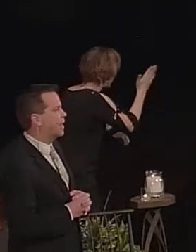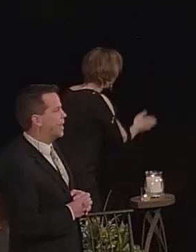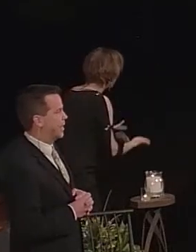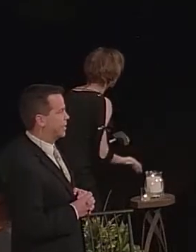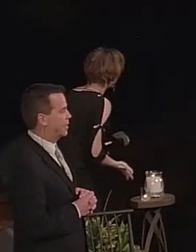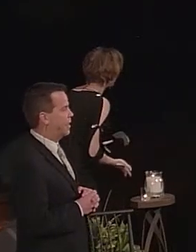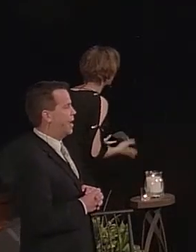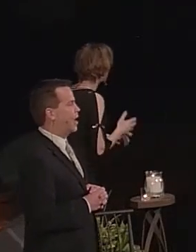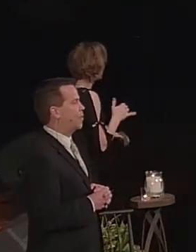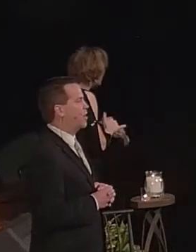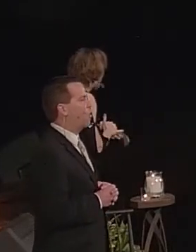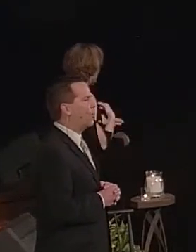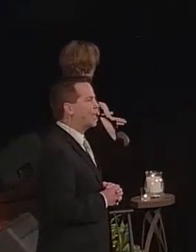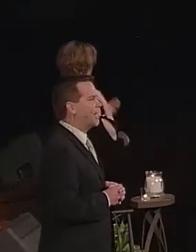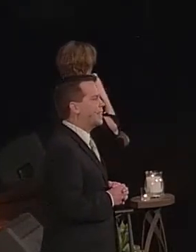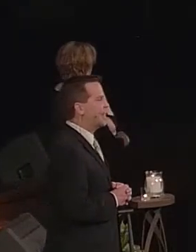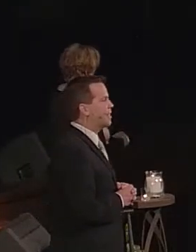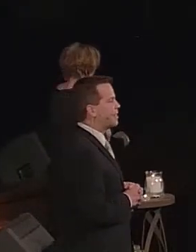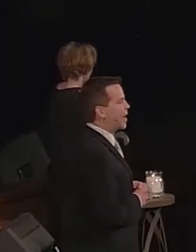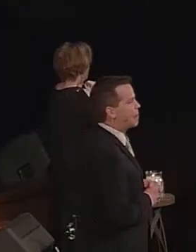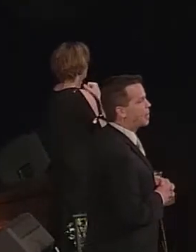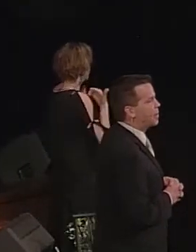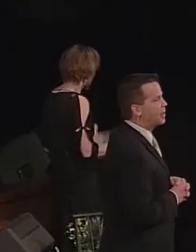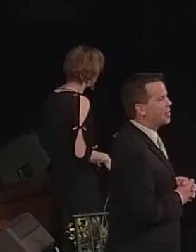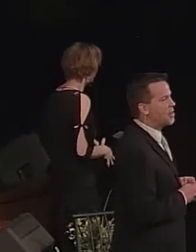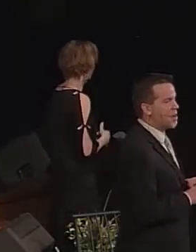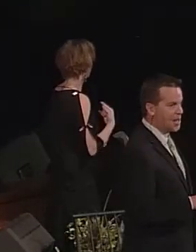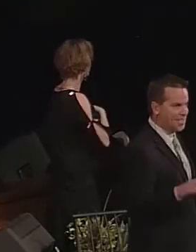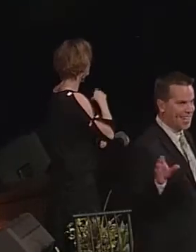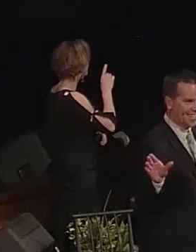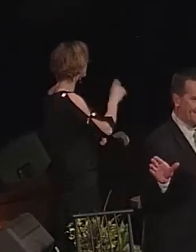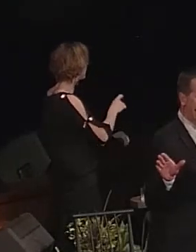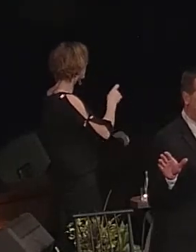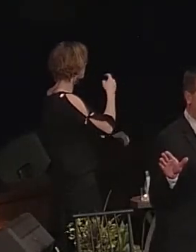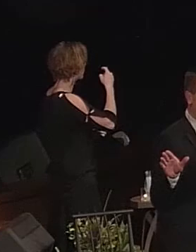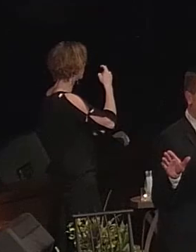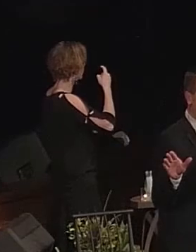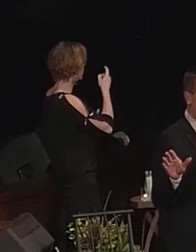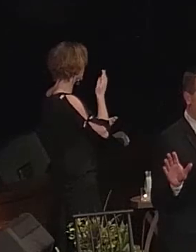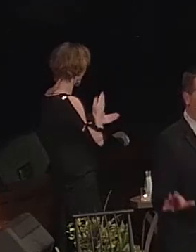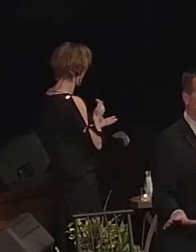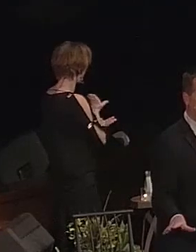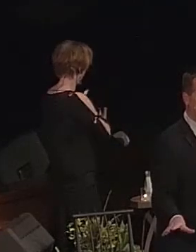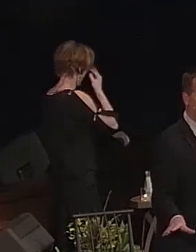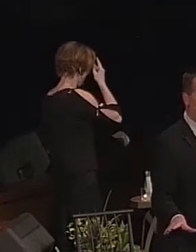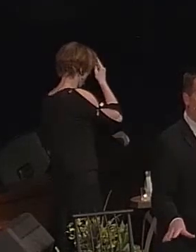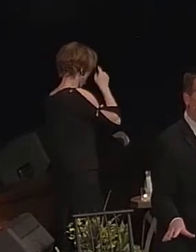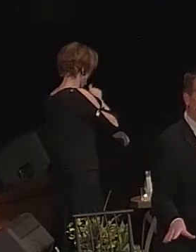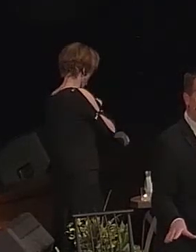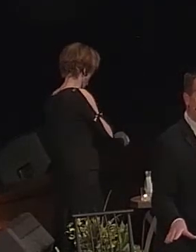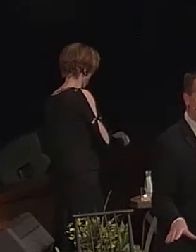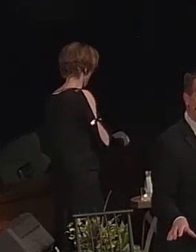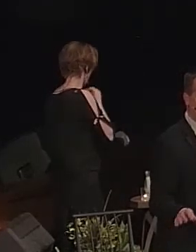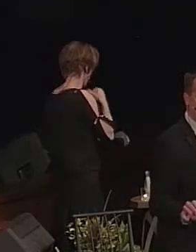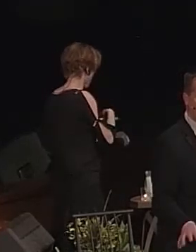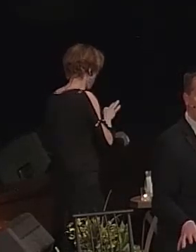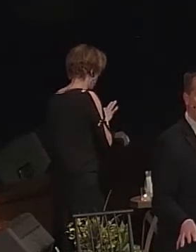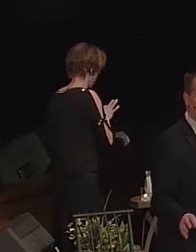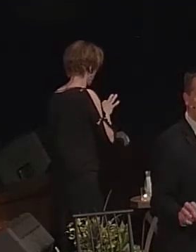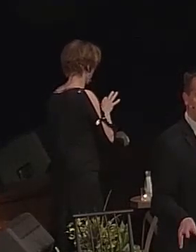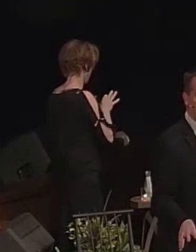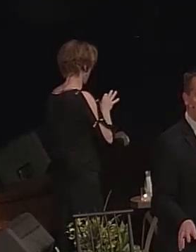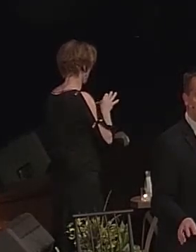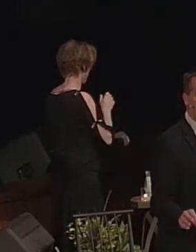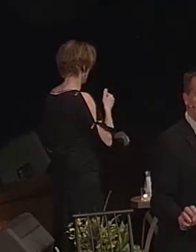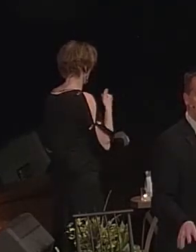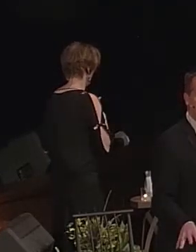us is. And we only need to stop the nonsense of stepping into unworthiness and getting stuck